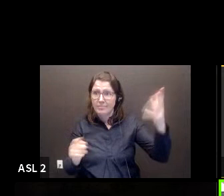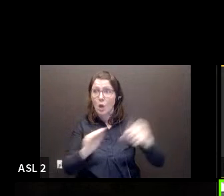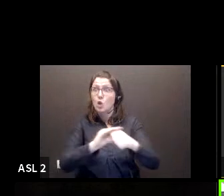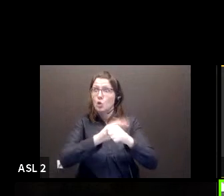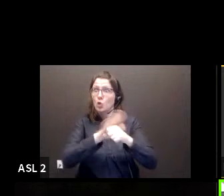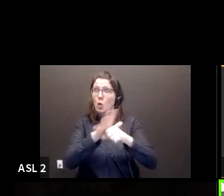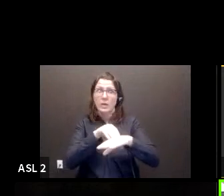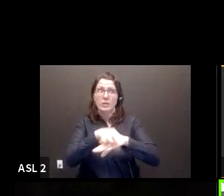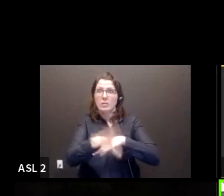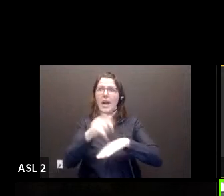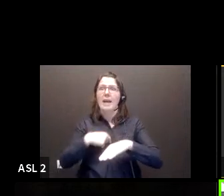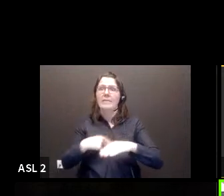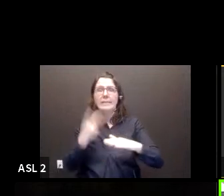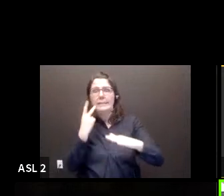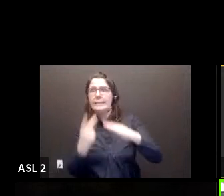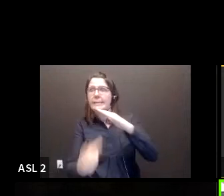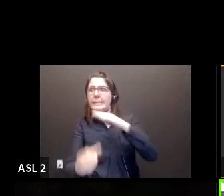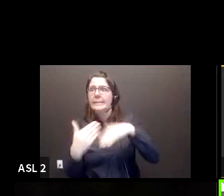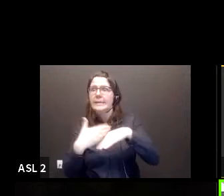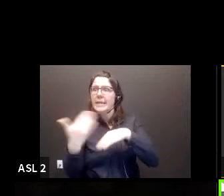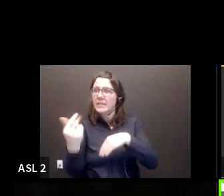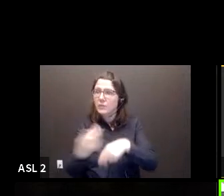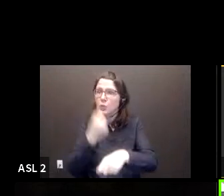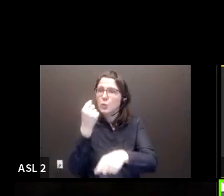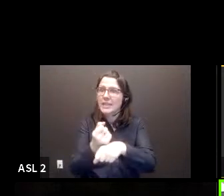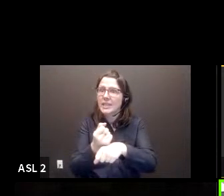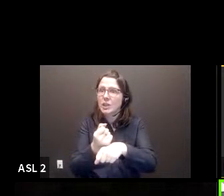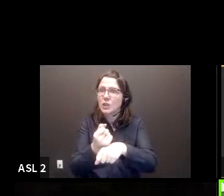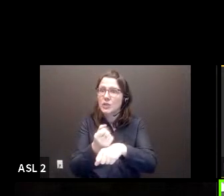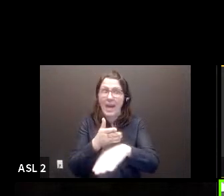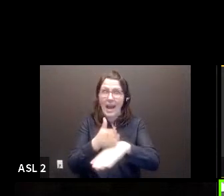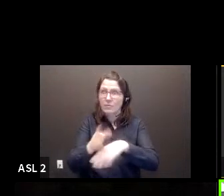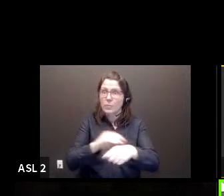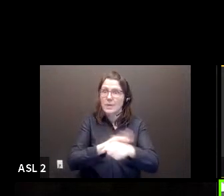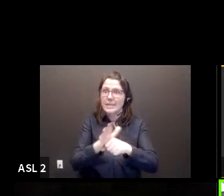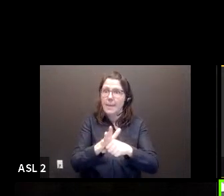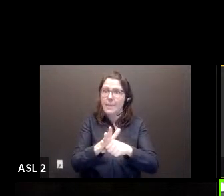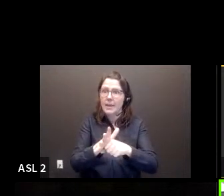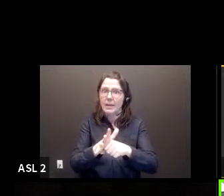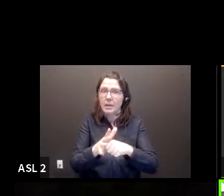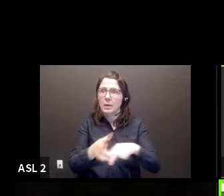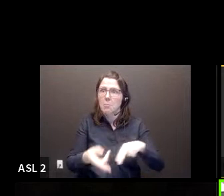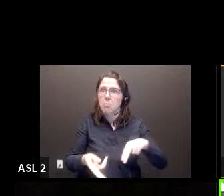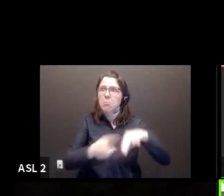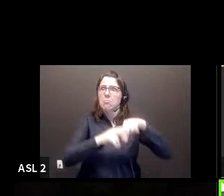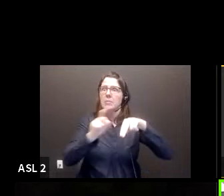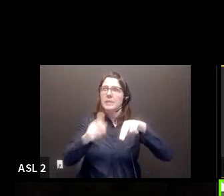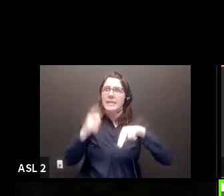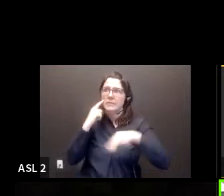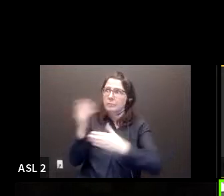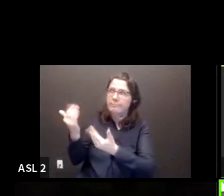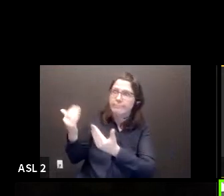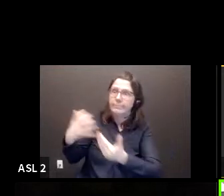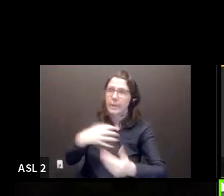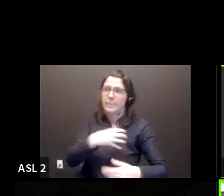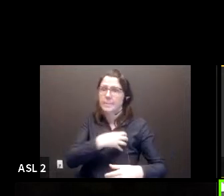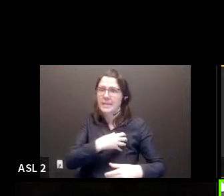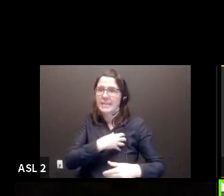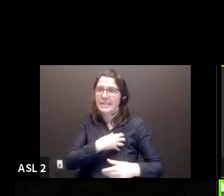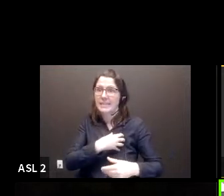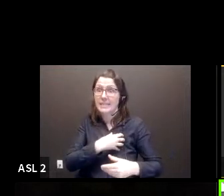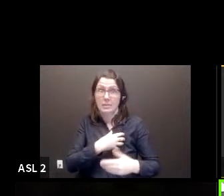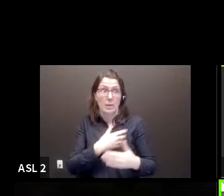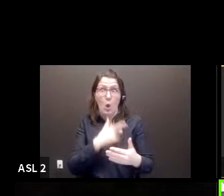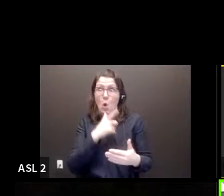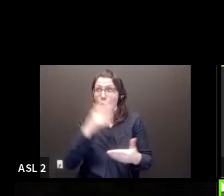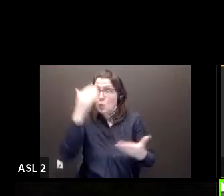years look like post pandemic in terms of demands on the policing and nobody has a crystal ball for that right now any more than we know what the demands will be on the